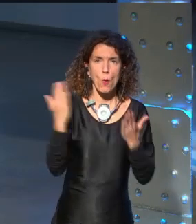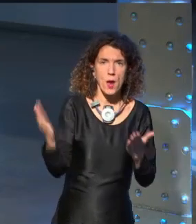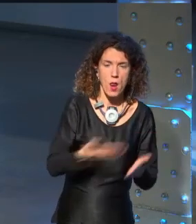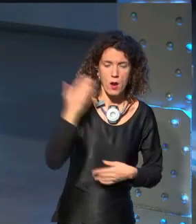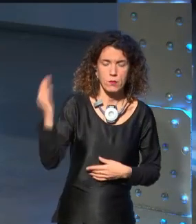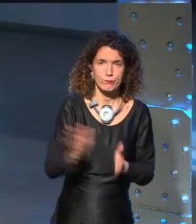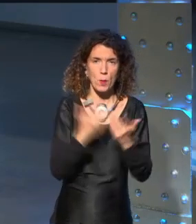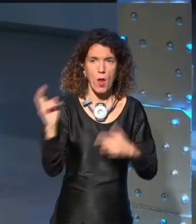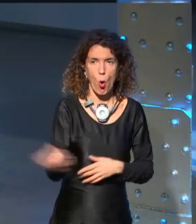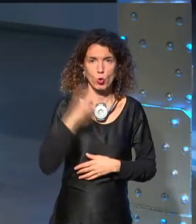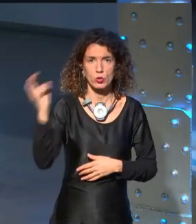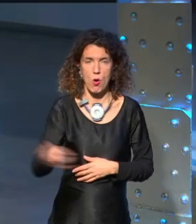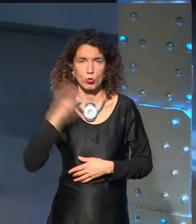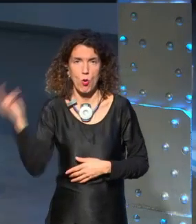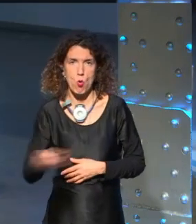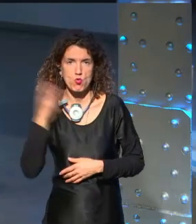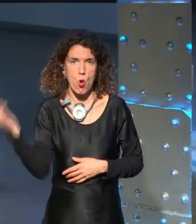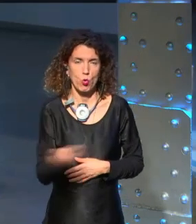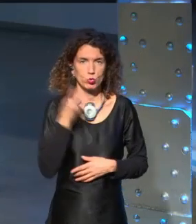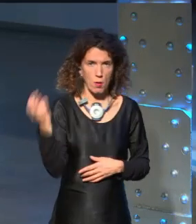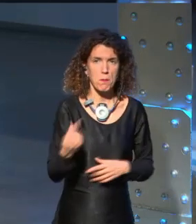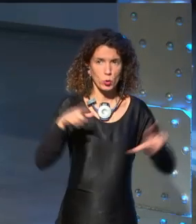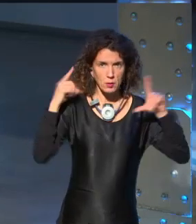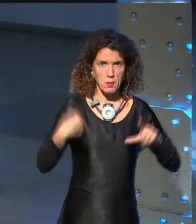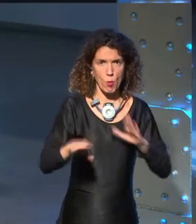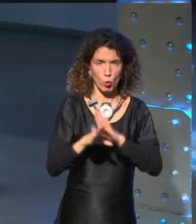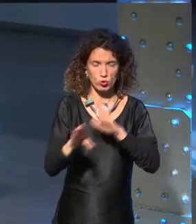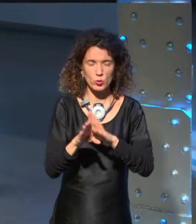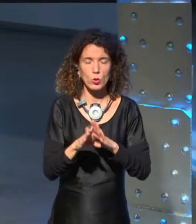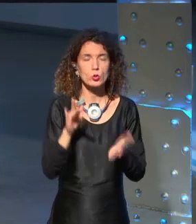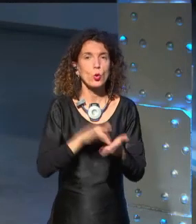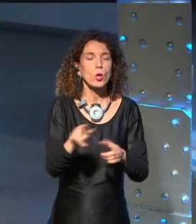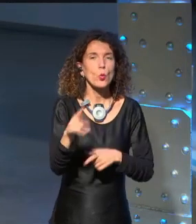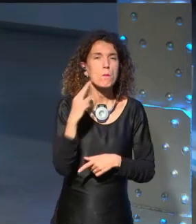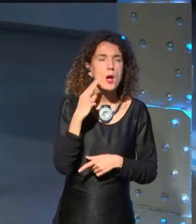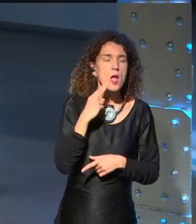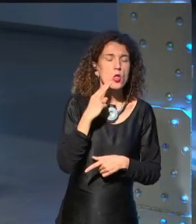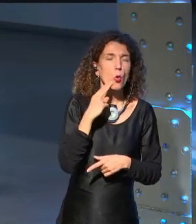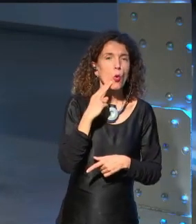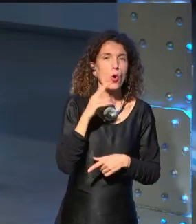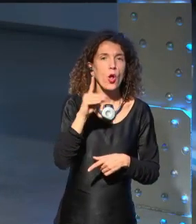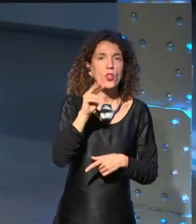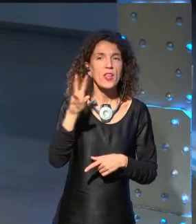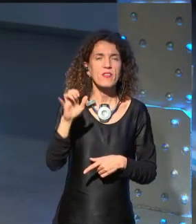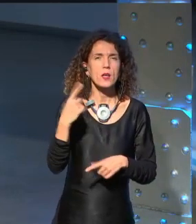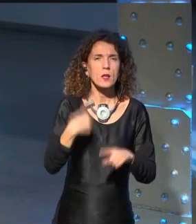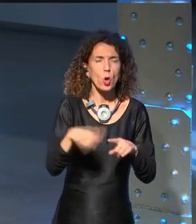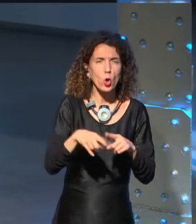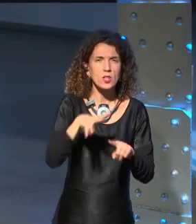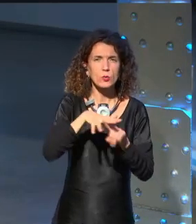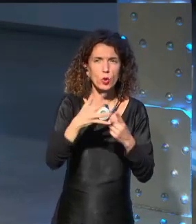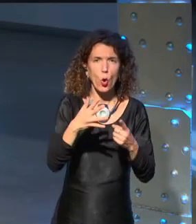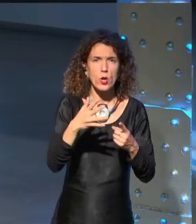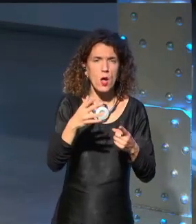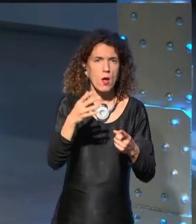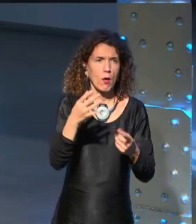and they move from one novel to another, to another, to another. Are you afraid of the fact that there comes a time that